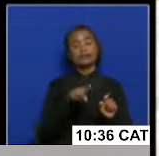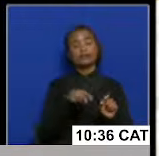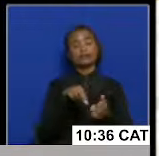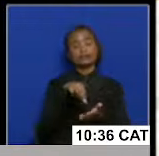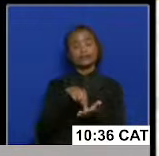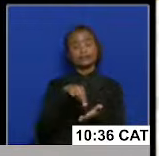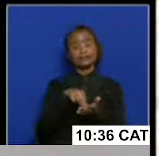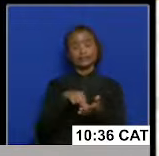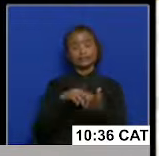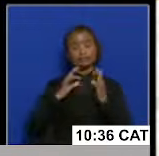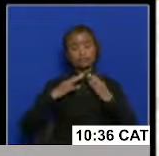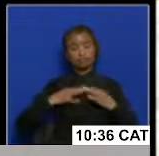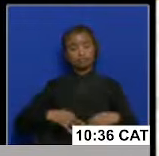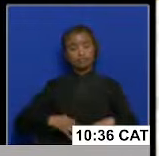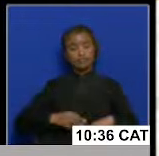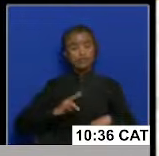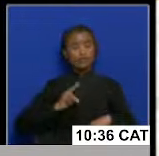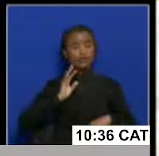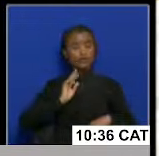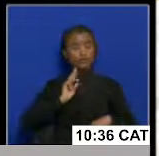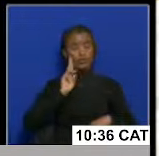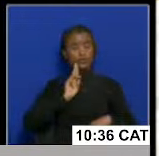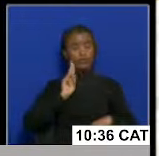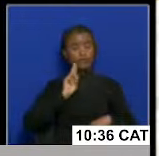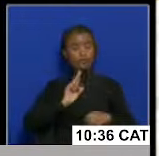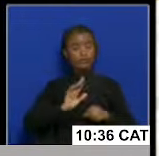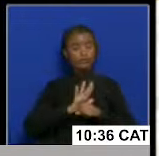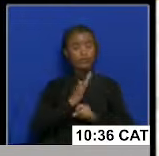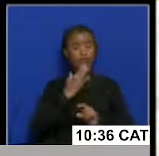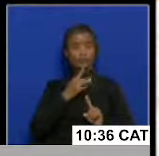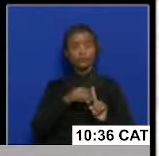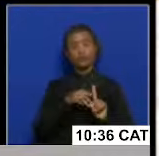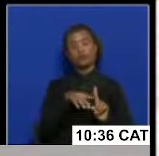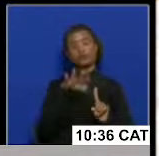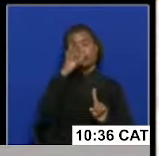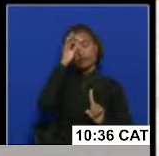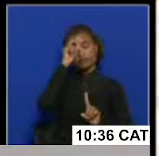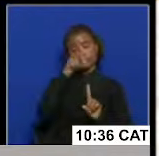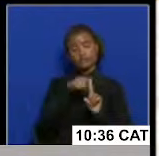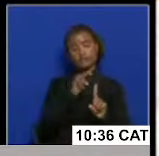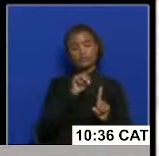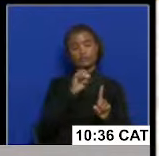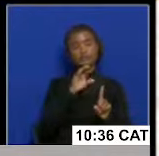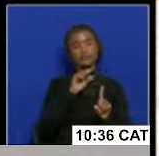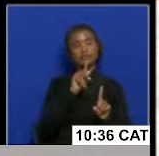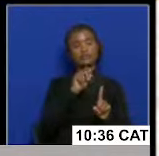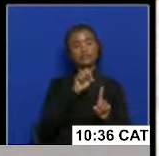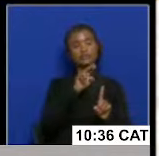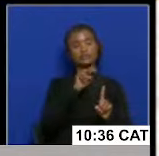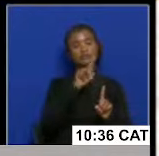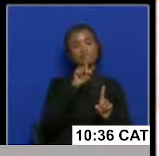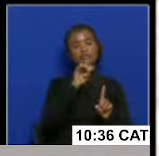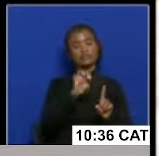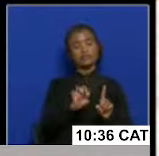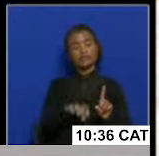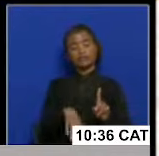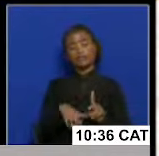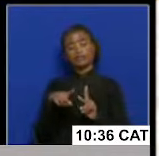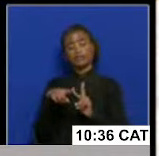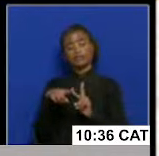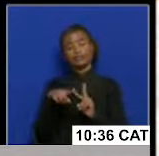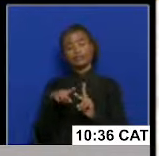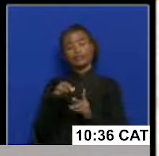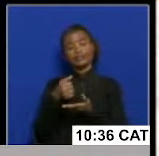Officer Mackenzie. The female officer sitting down, it's Officer Keisha Lee Stolz.